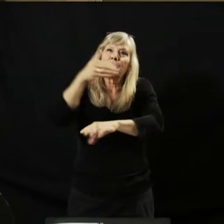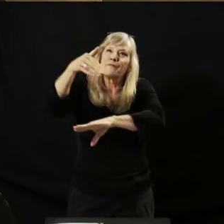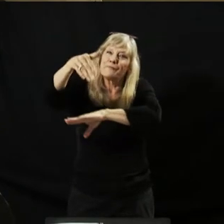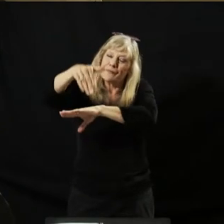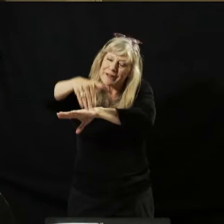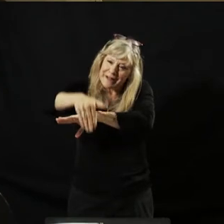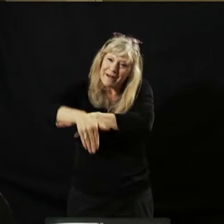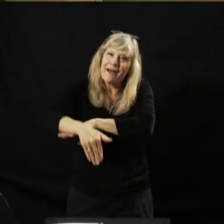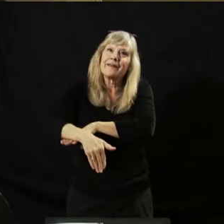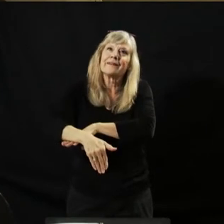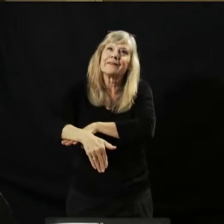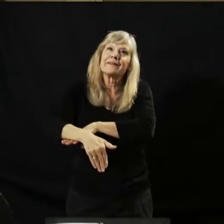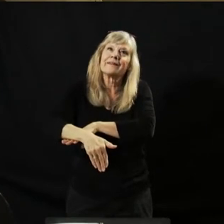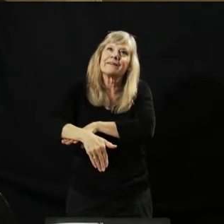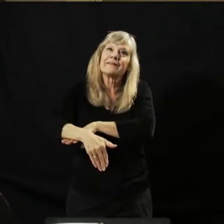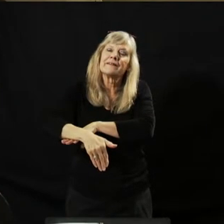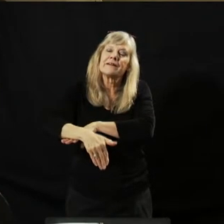night